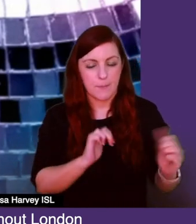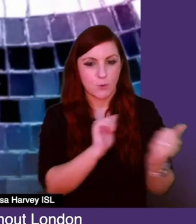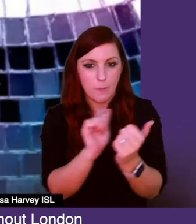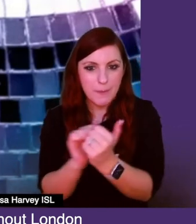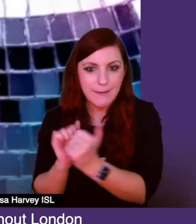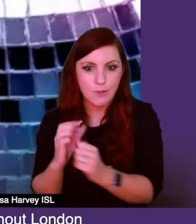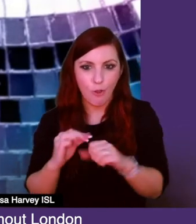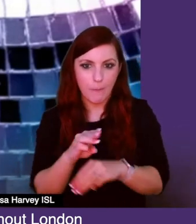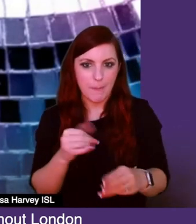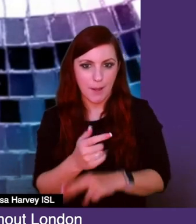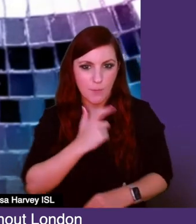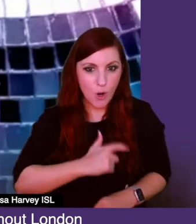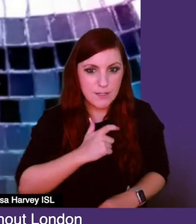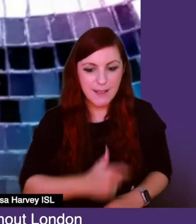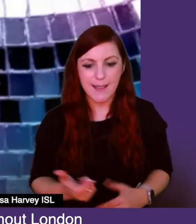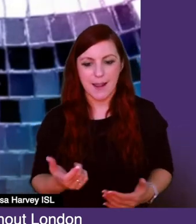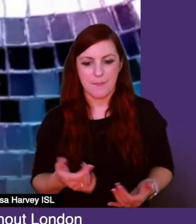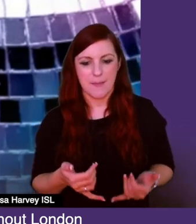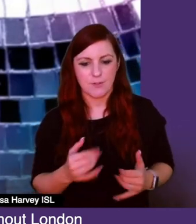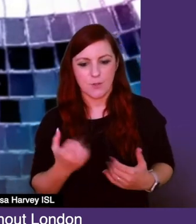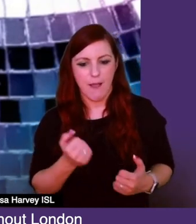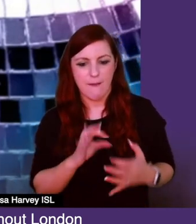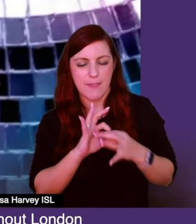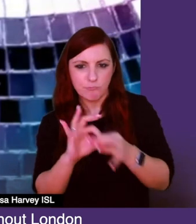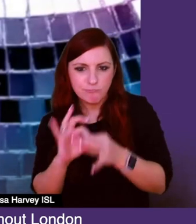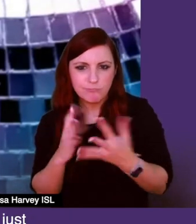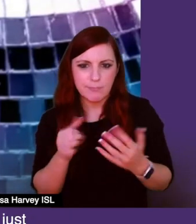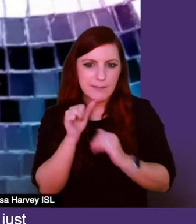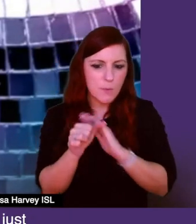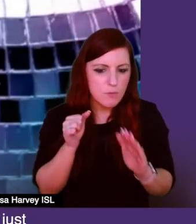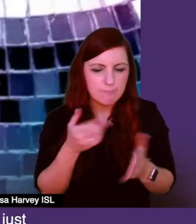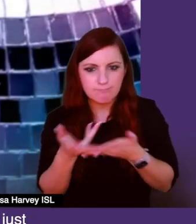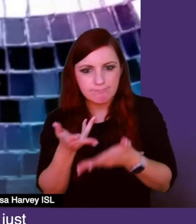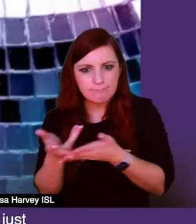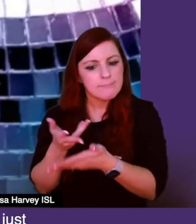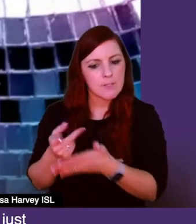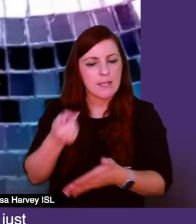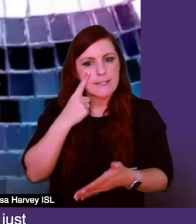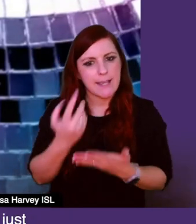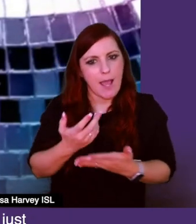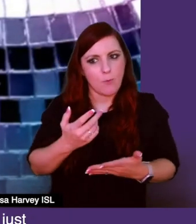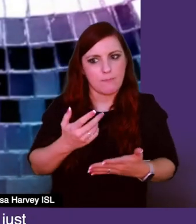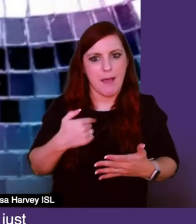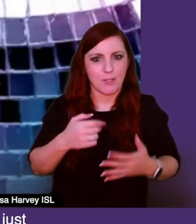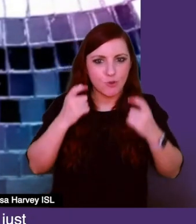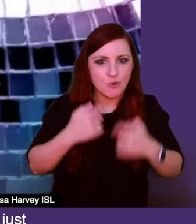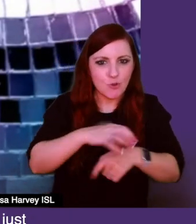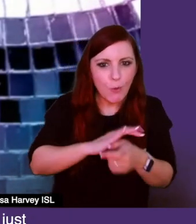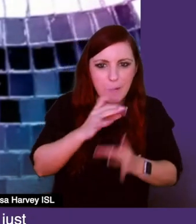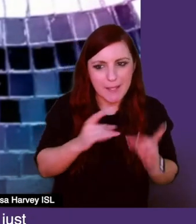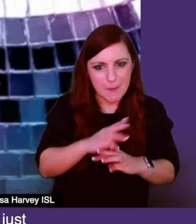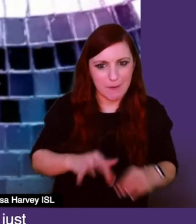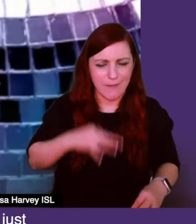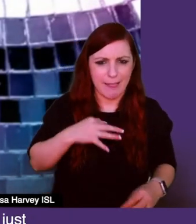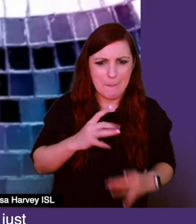to meet like loads of people in person and just have that, you know, experience, and just seeing how my jewellery makes people feel is just means